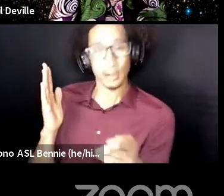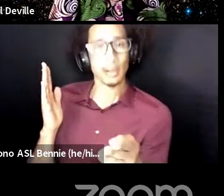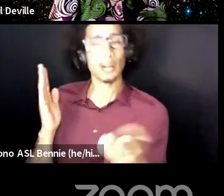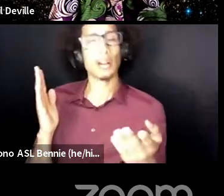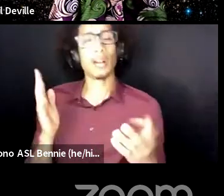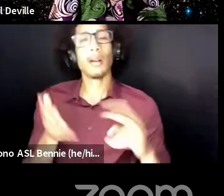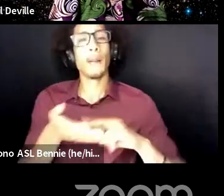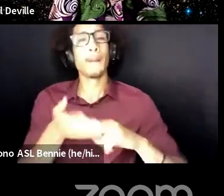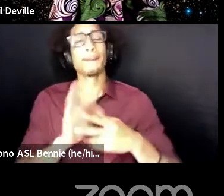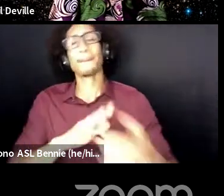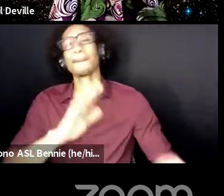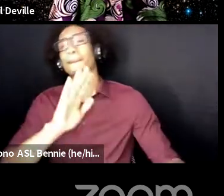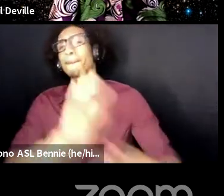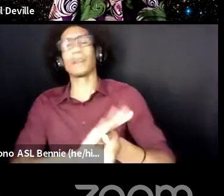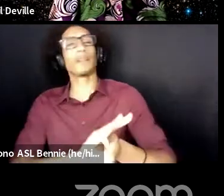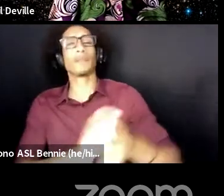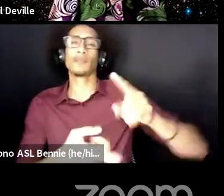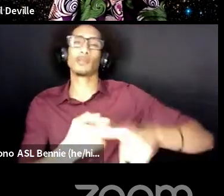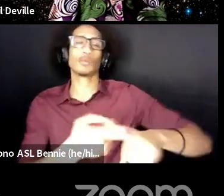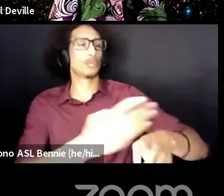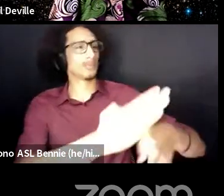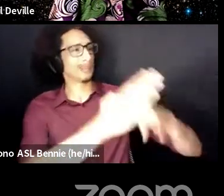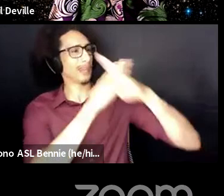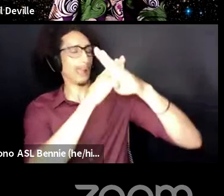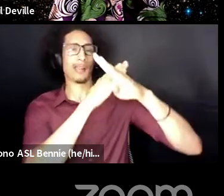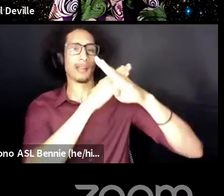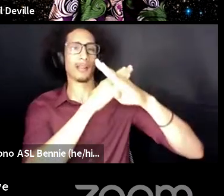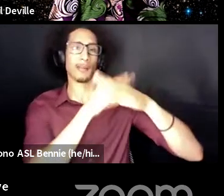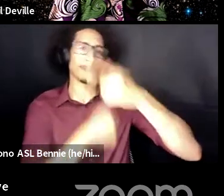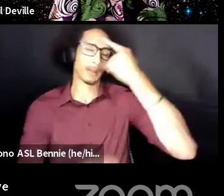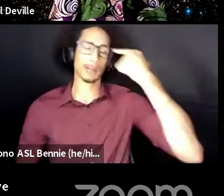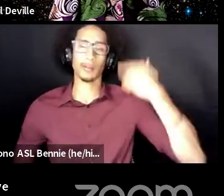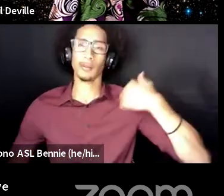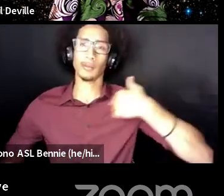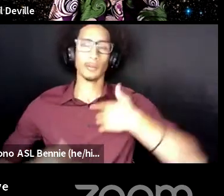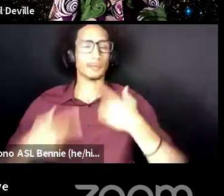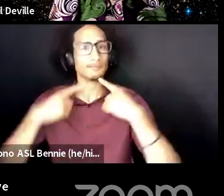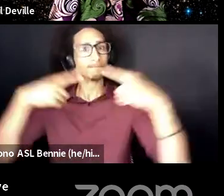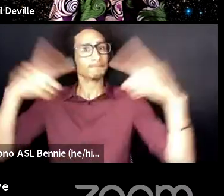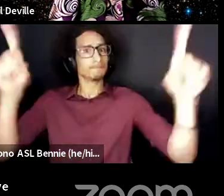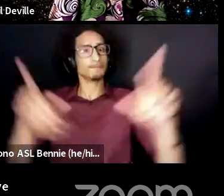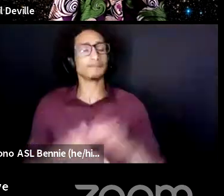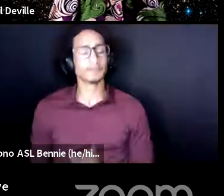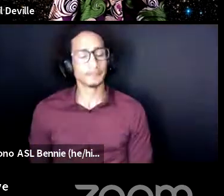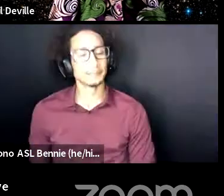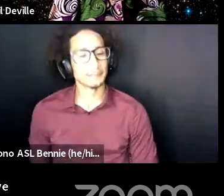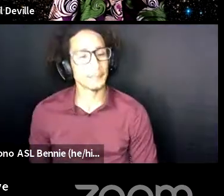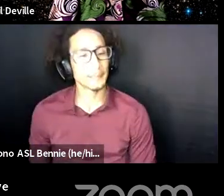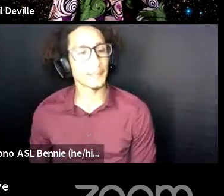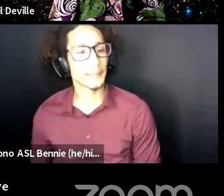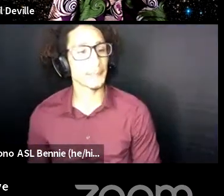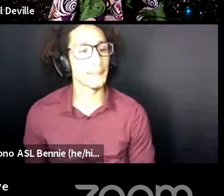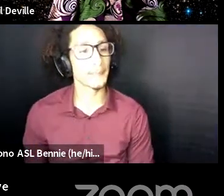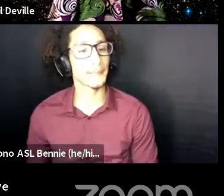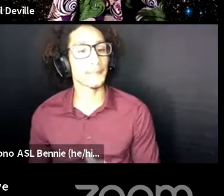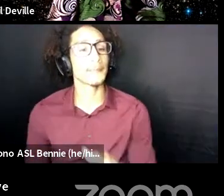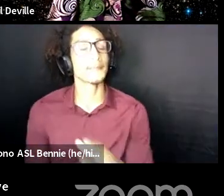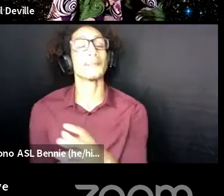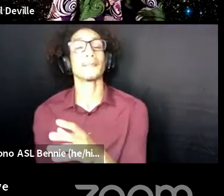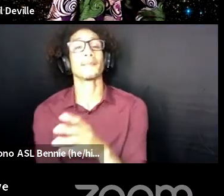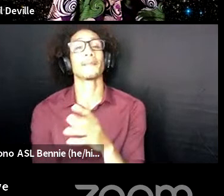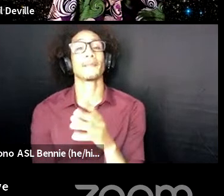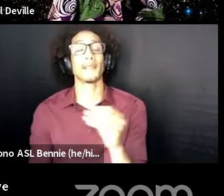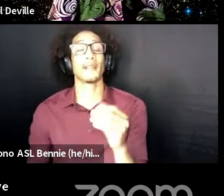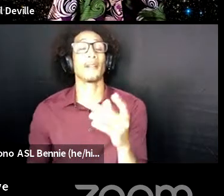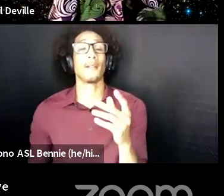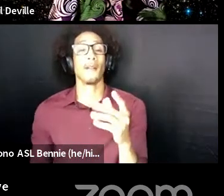Just also add to that, you know, the conversation with, you know, all of the panelists and what Xaviera is saying,